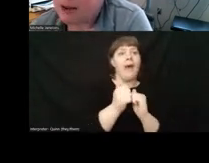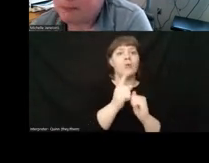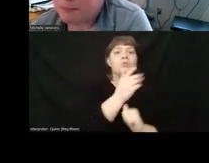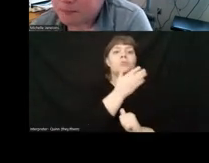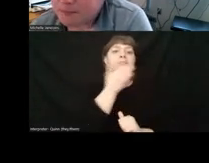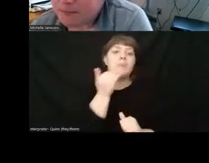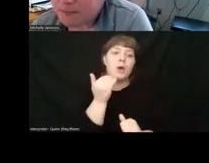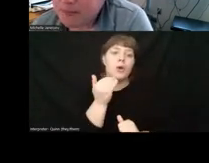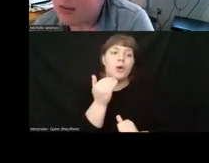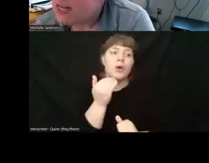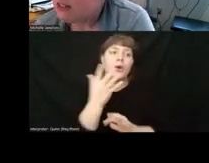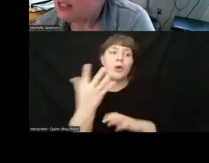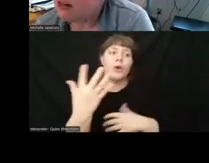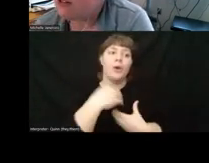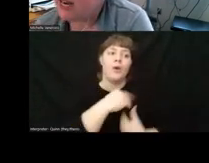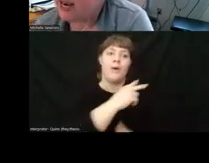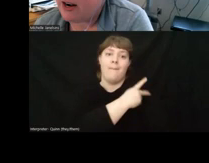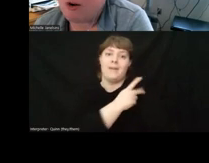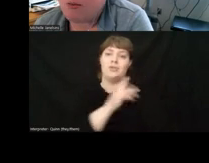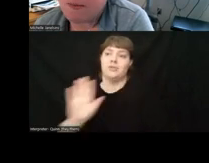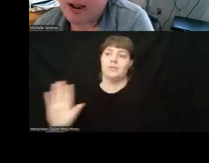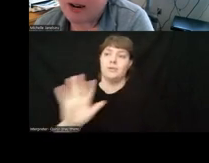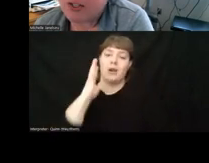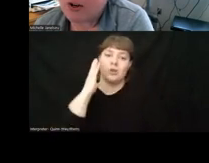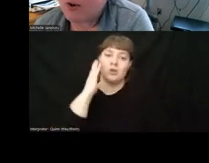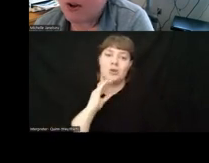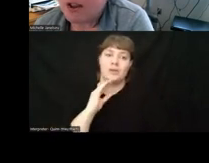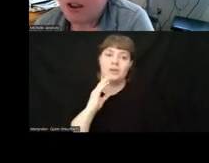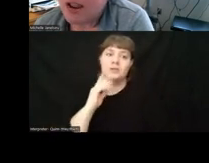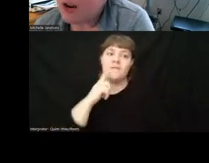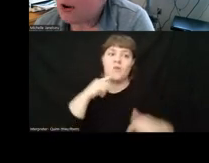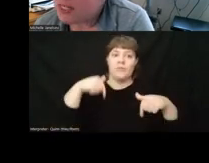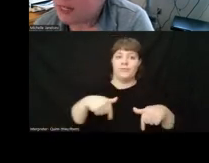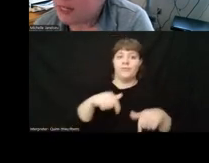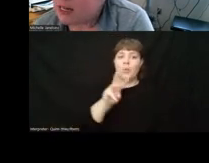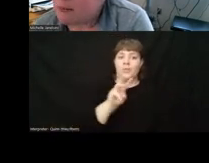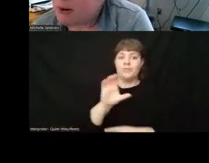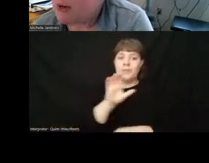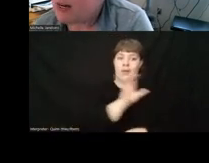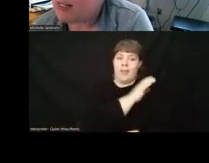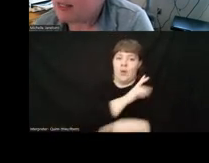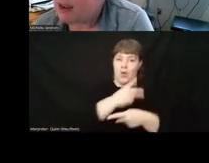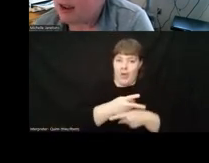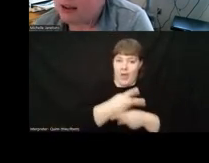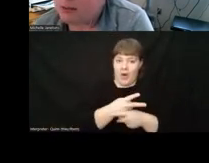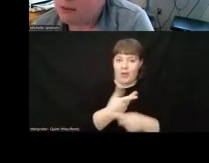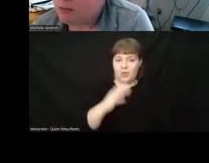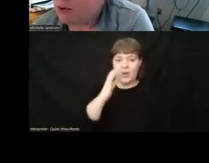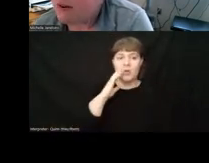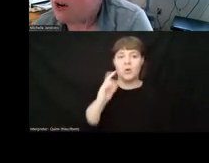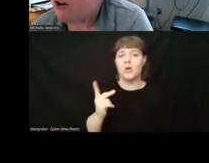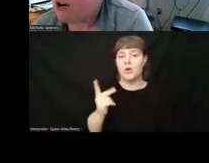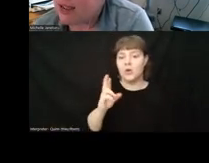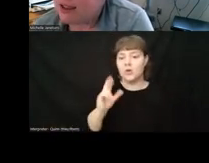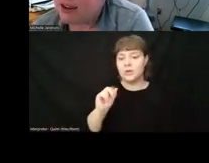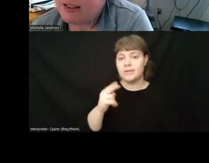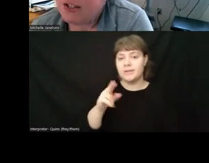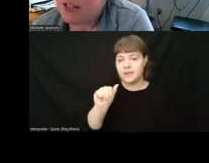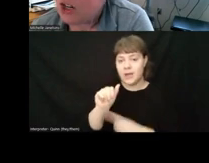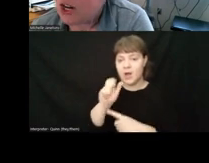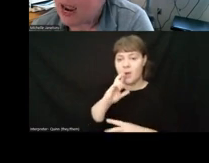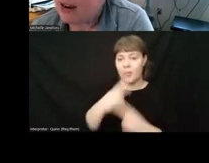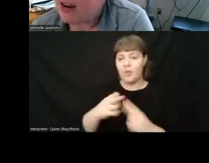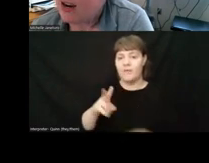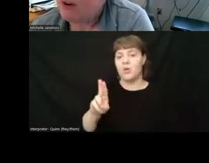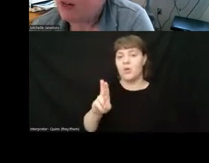experience into clinical care here at Wilmot. So I know Christina is going to be putting a brief URL